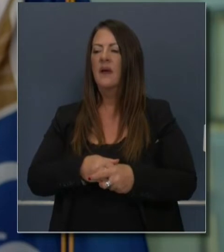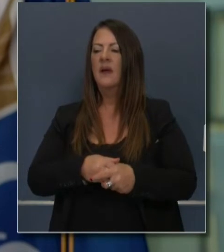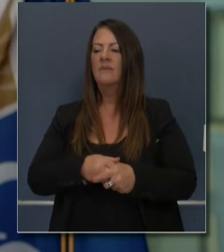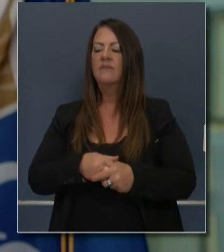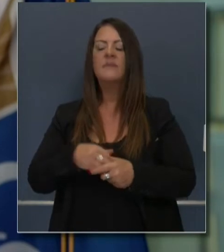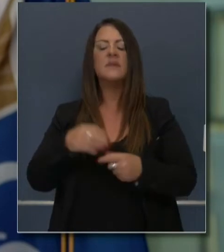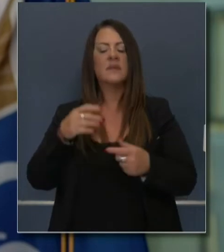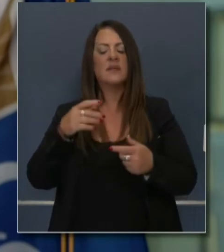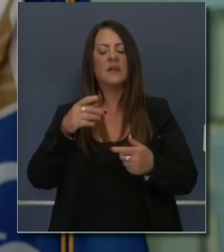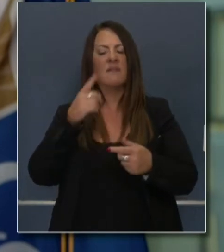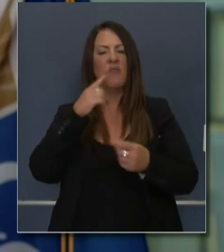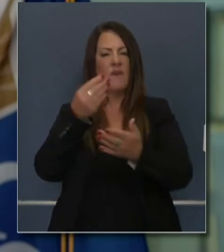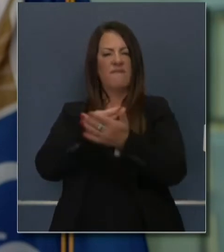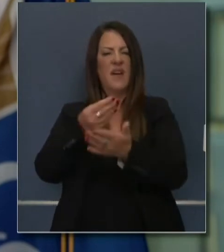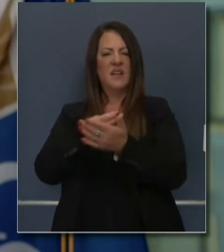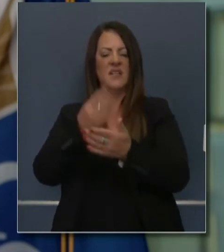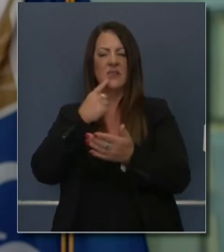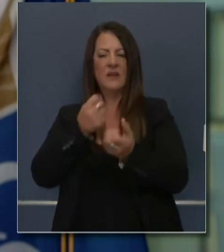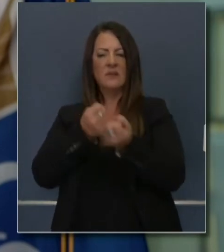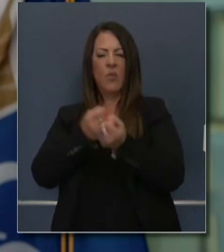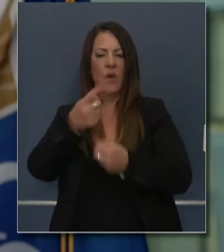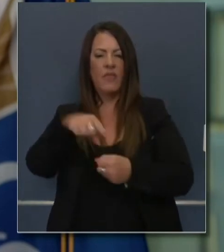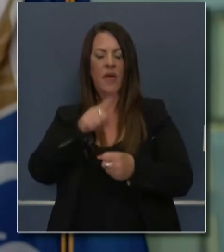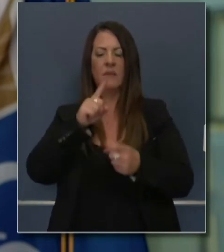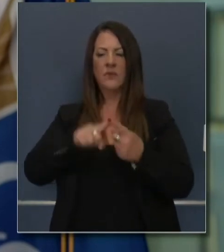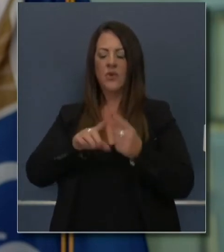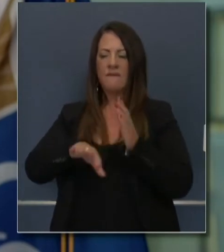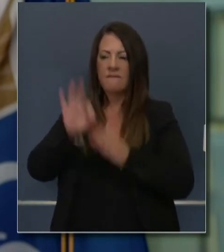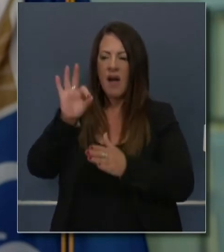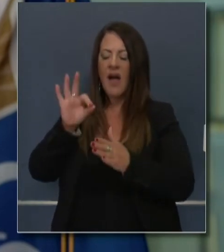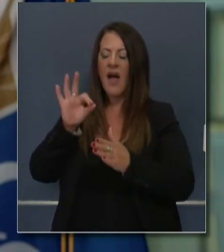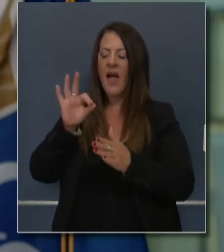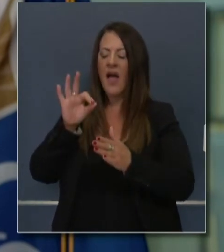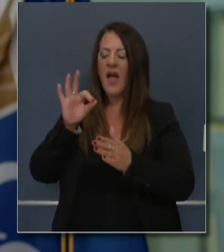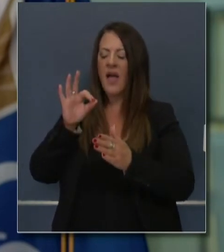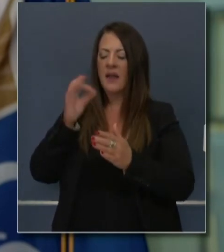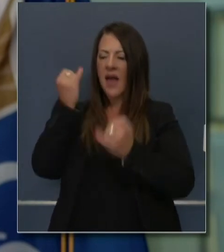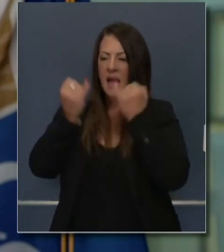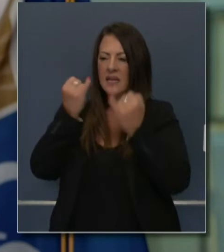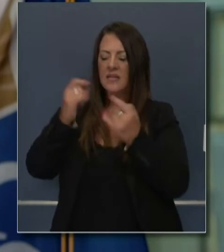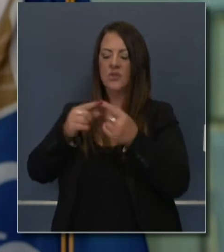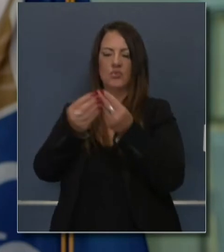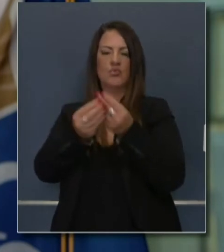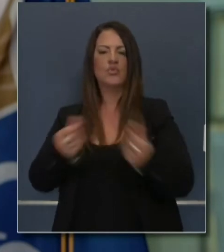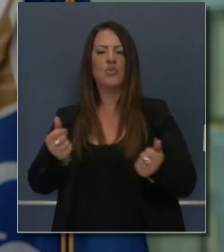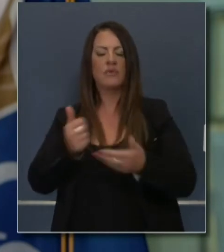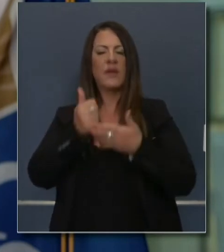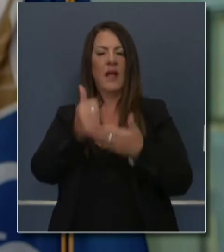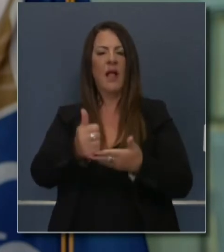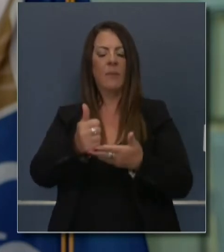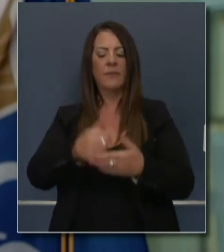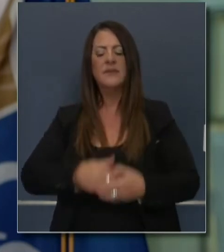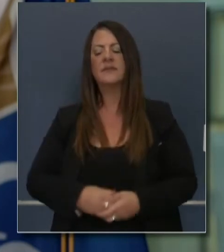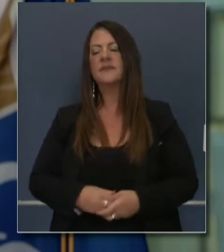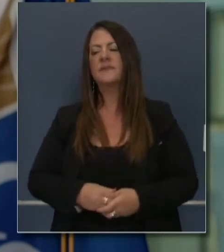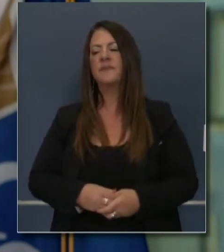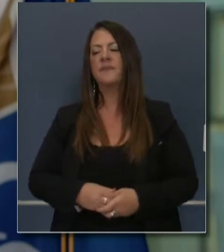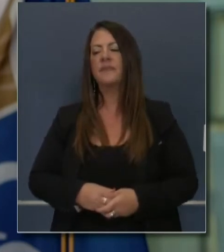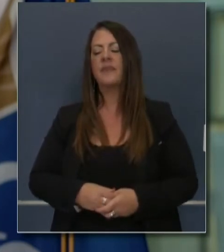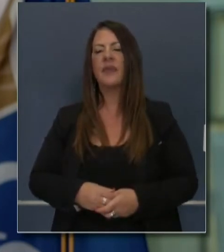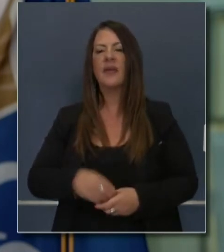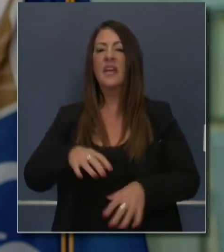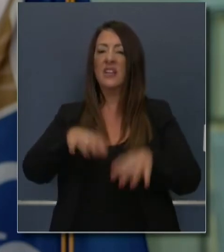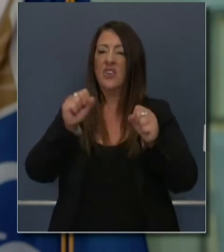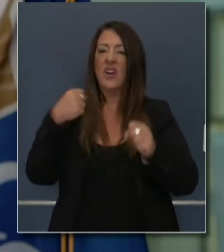to match a sense of urgency that's needed to address this issue. Look, here's my belief, couple things. It took